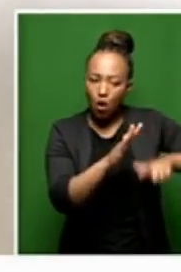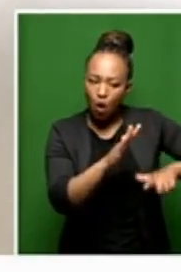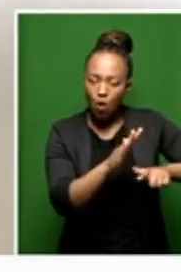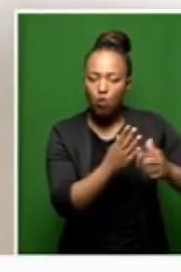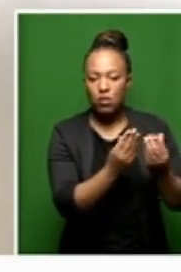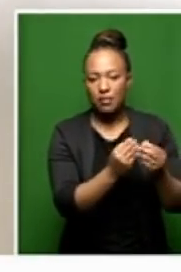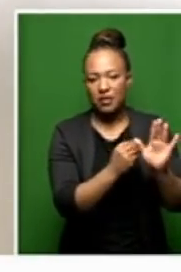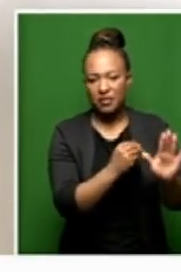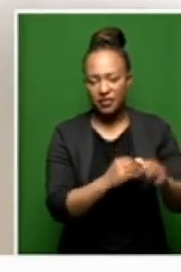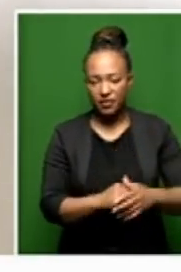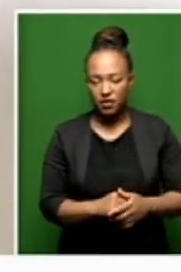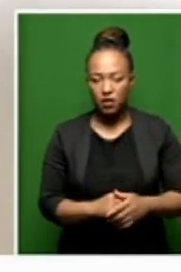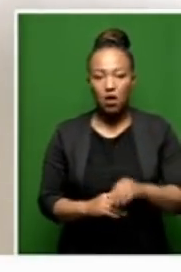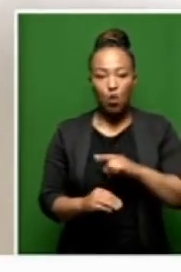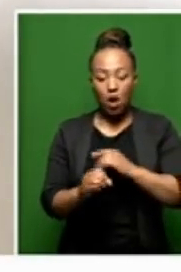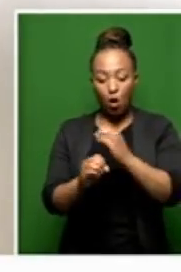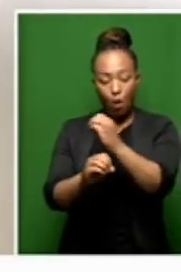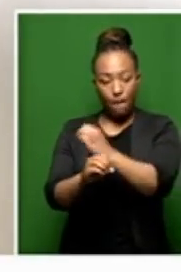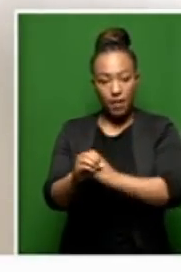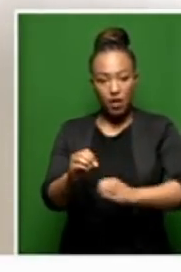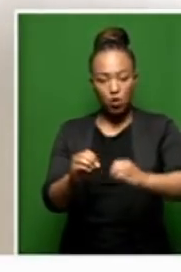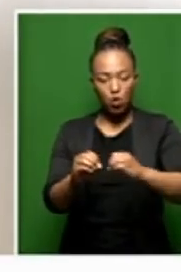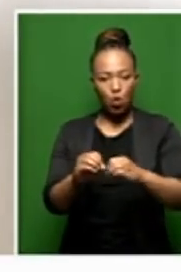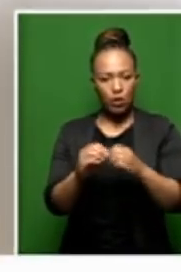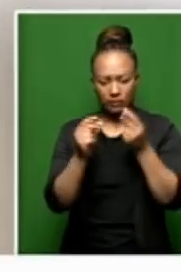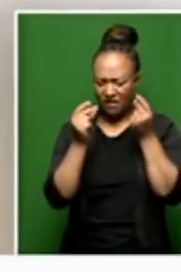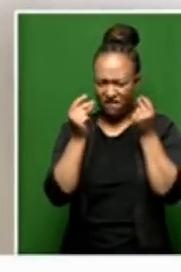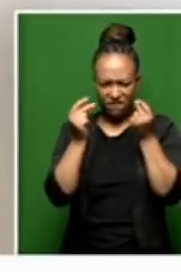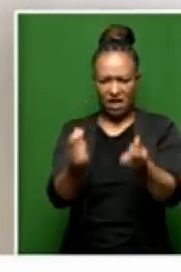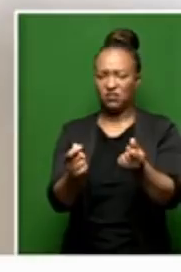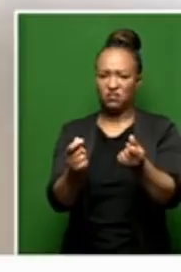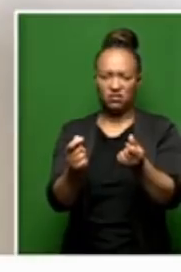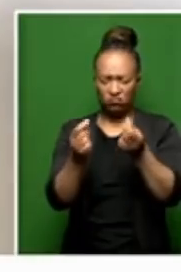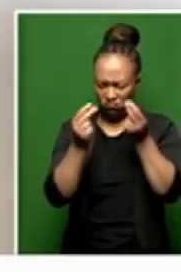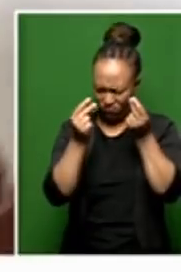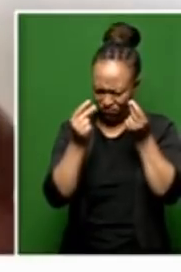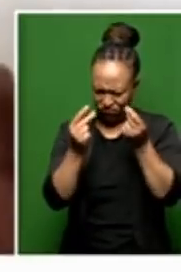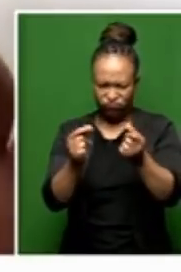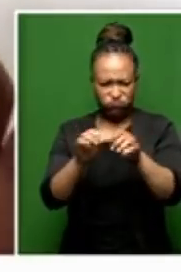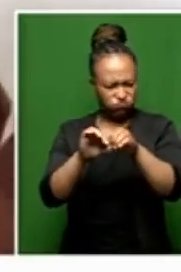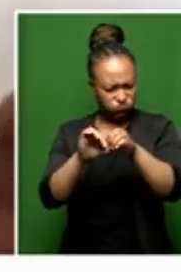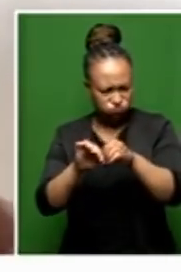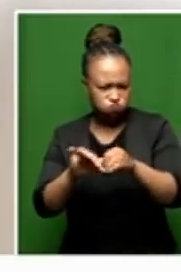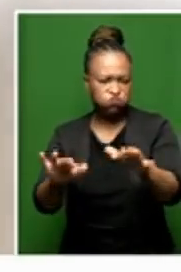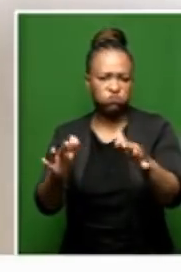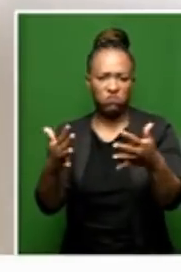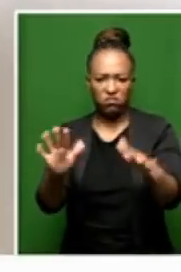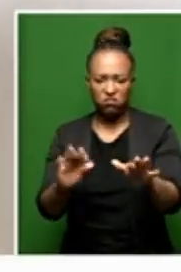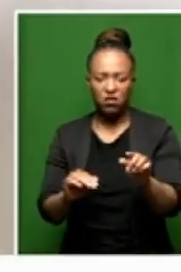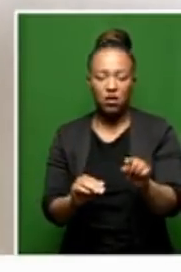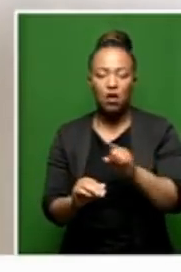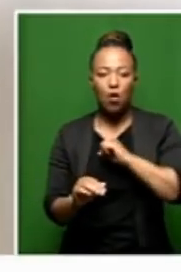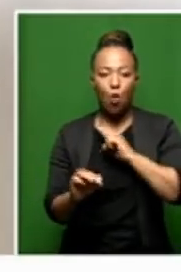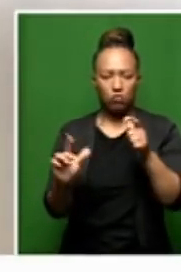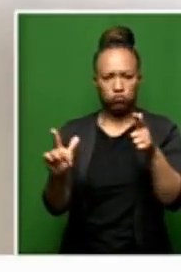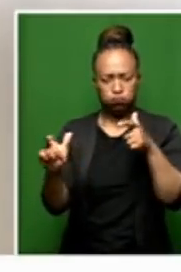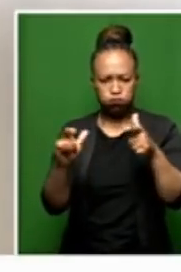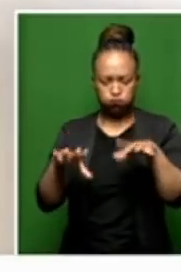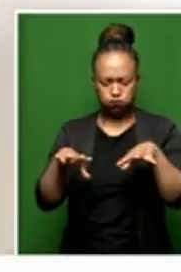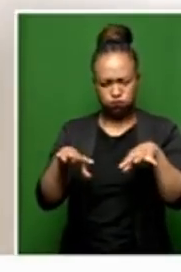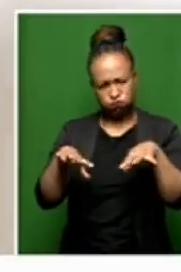And this is exactly what Omicron is, a hurricane, a highly contagious variant. and has a complete dominating